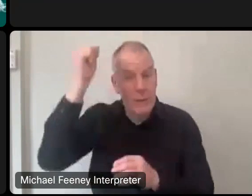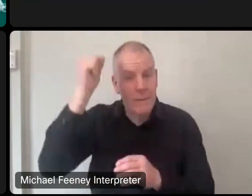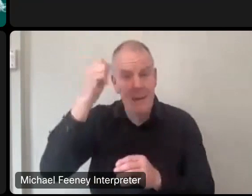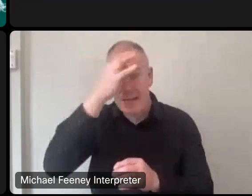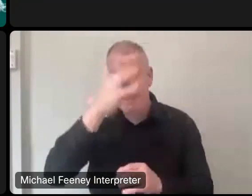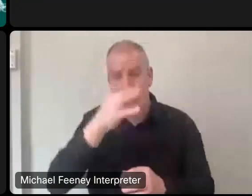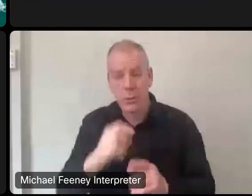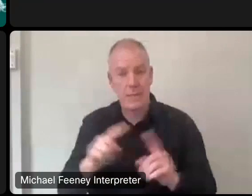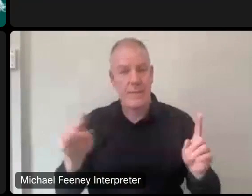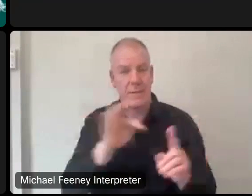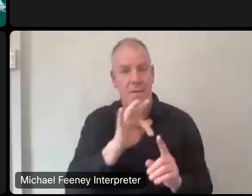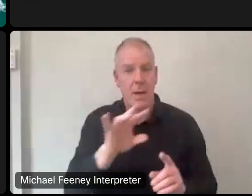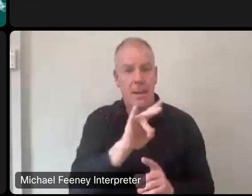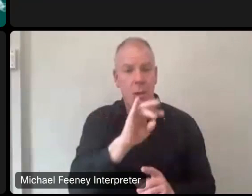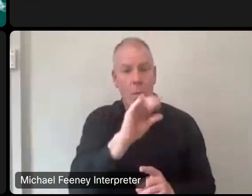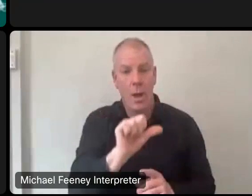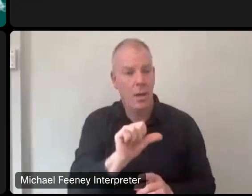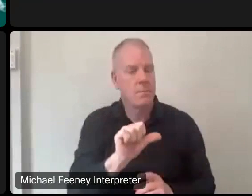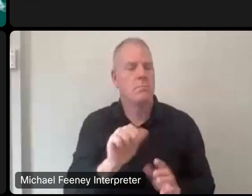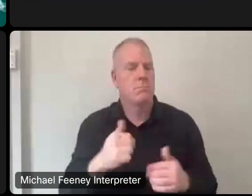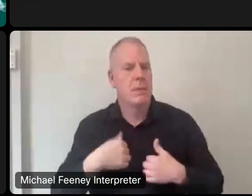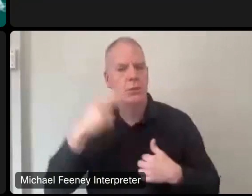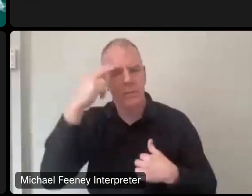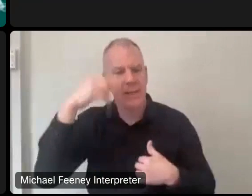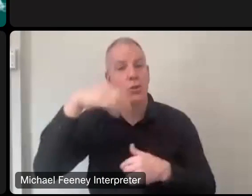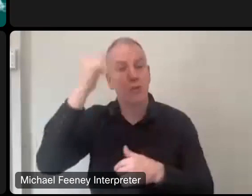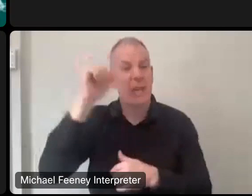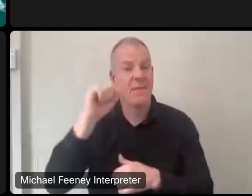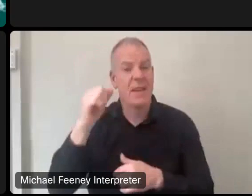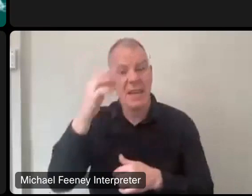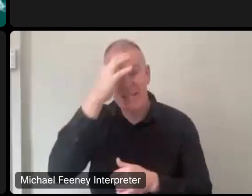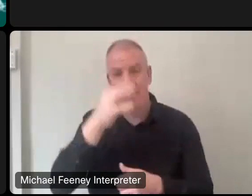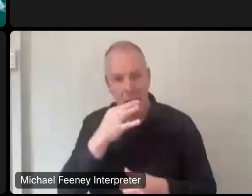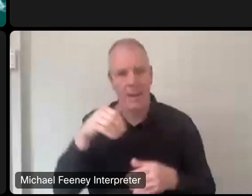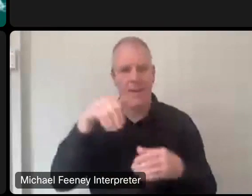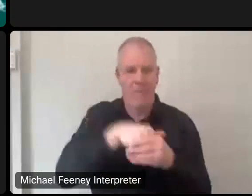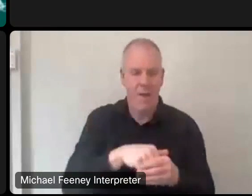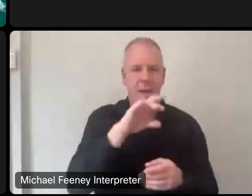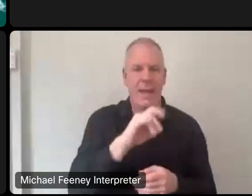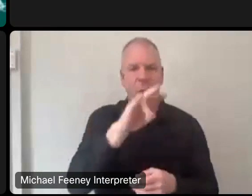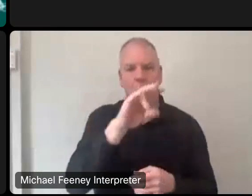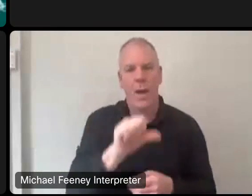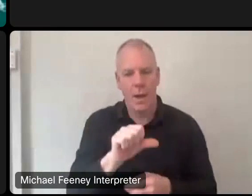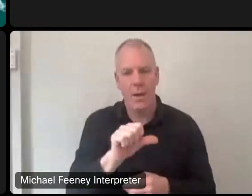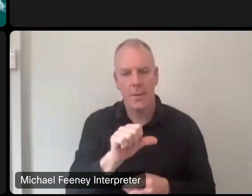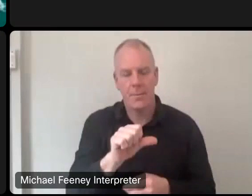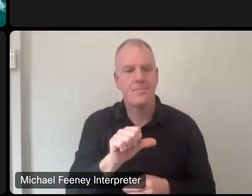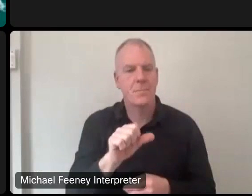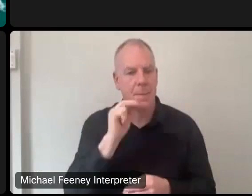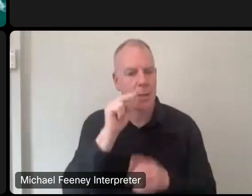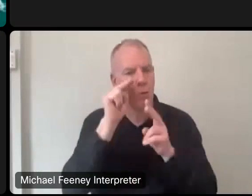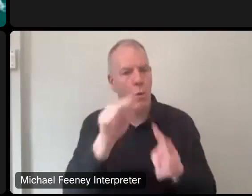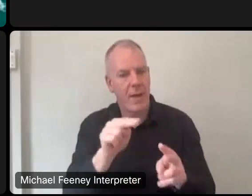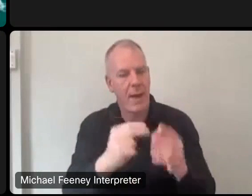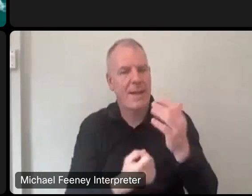So I understand as the Chief Inspector is part of HICWA, so where the notifications happening is in relation to where is the notifiable instance happened